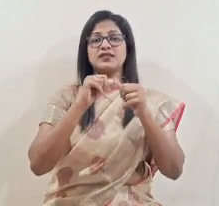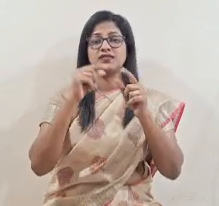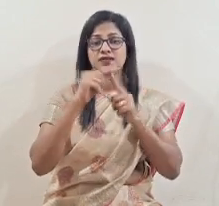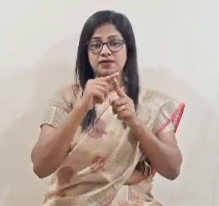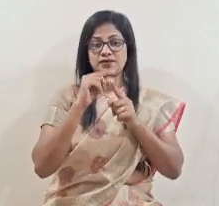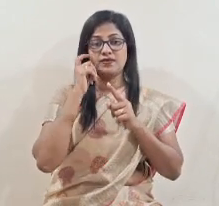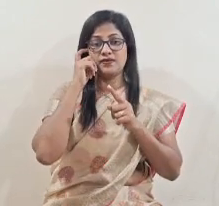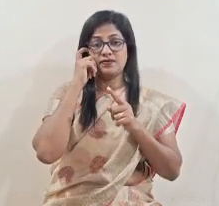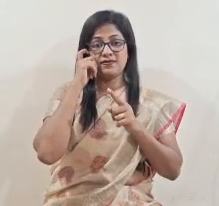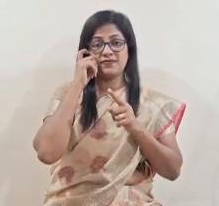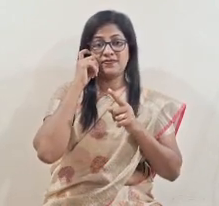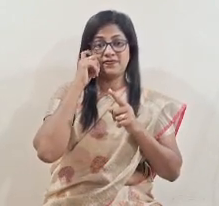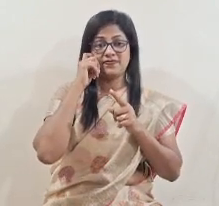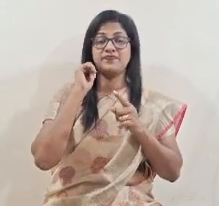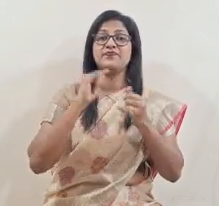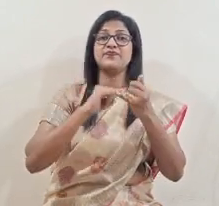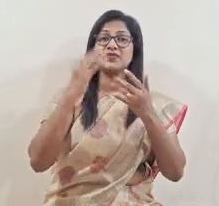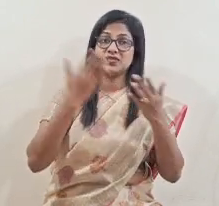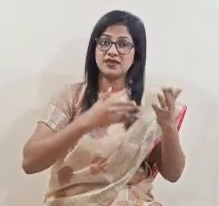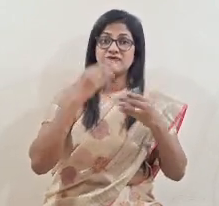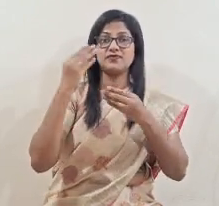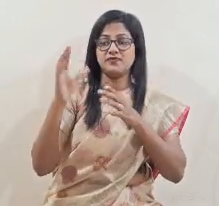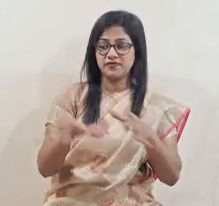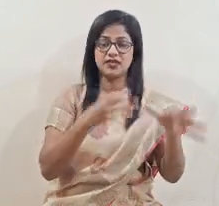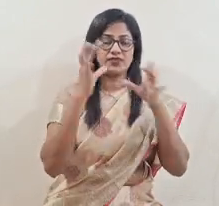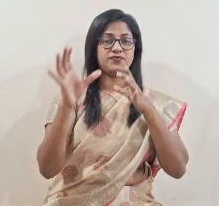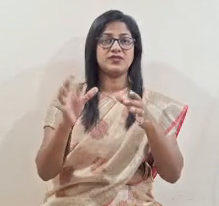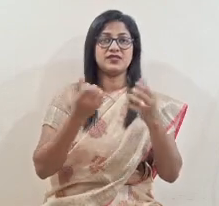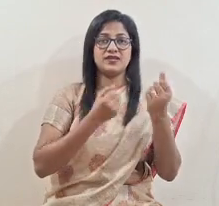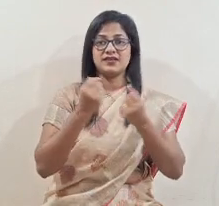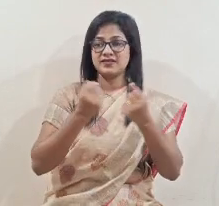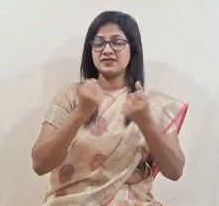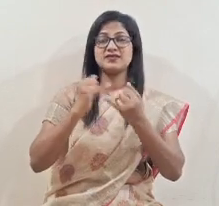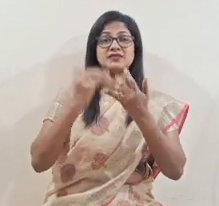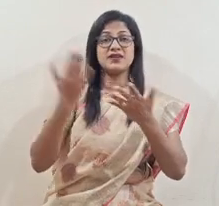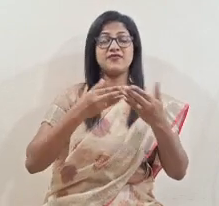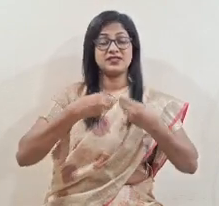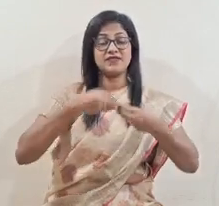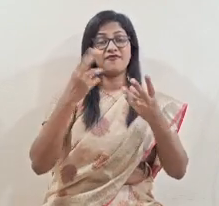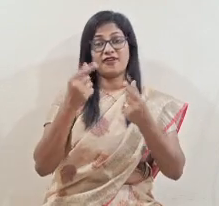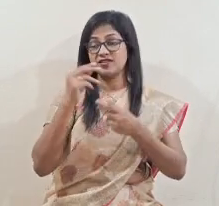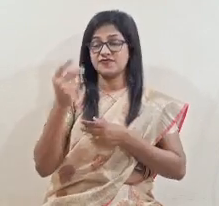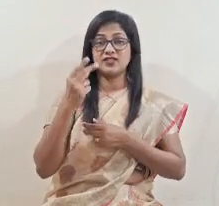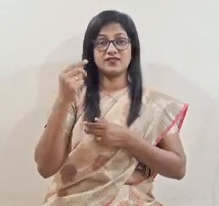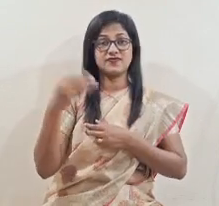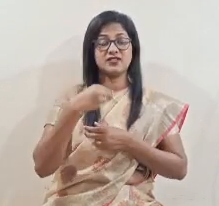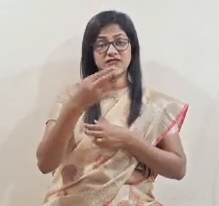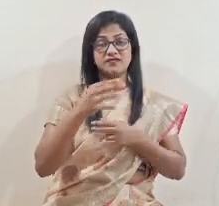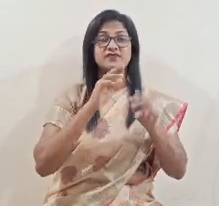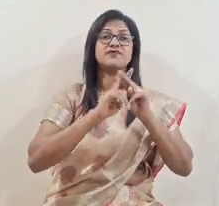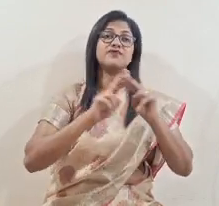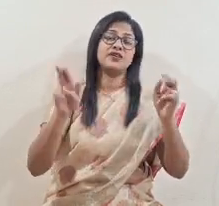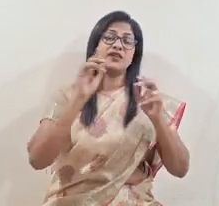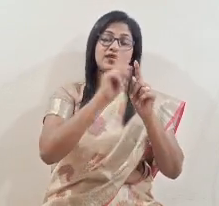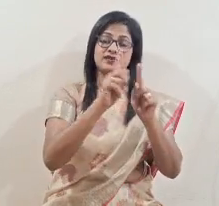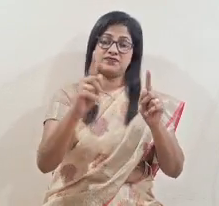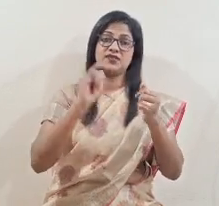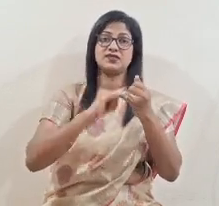of the frequency provided at each service access point.